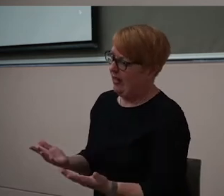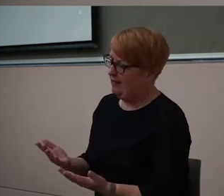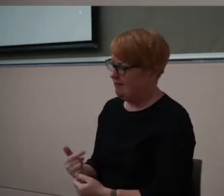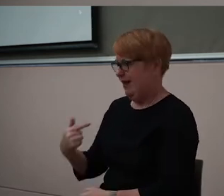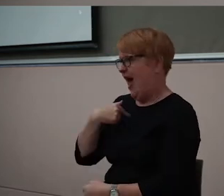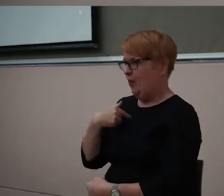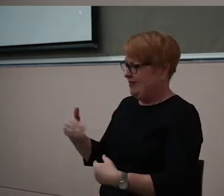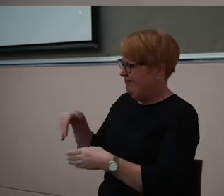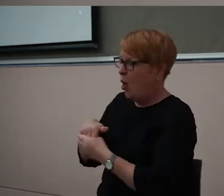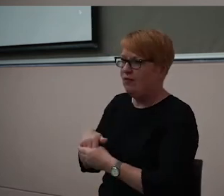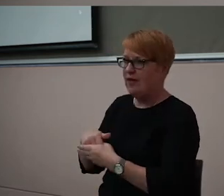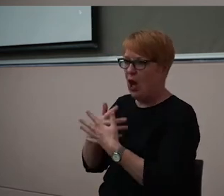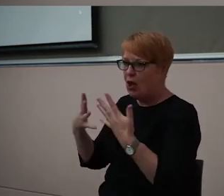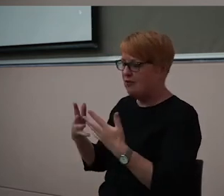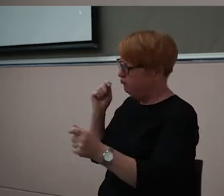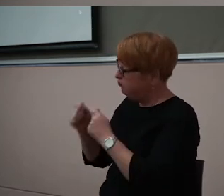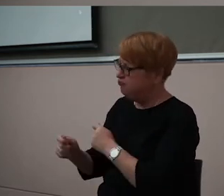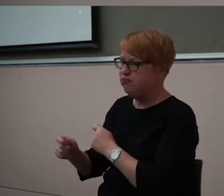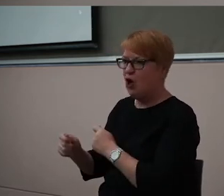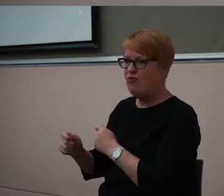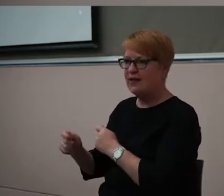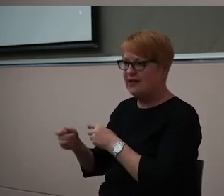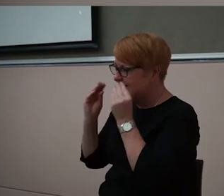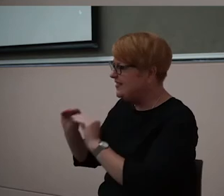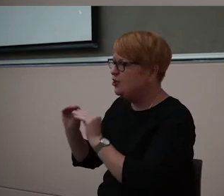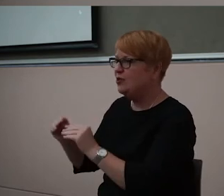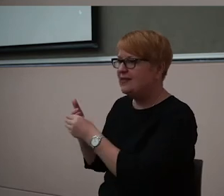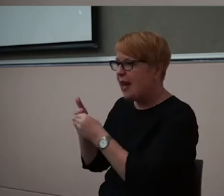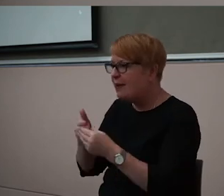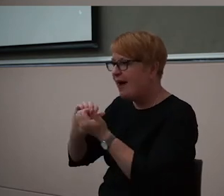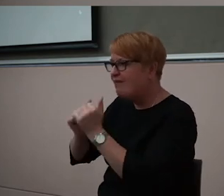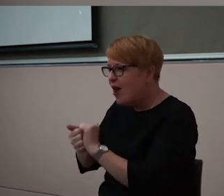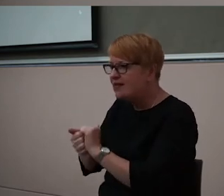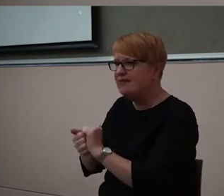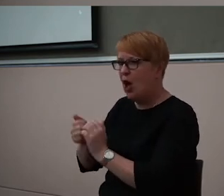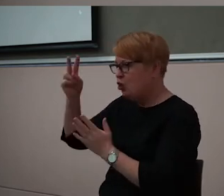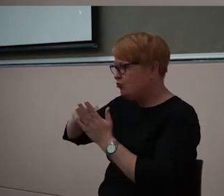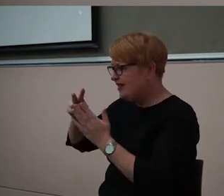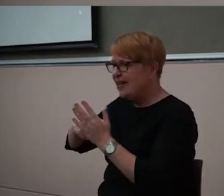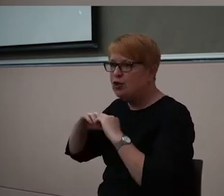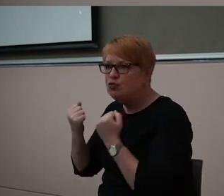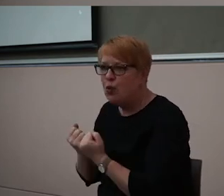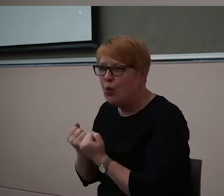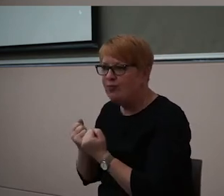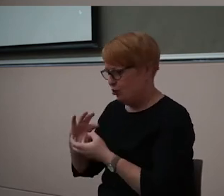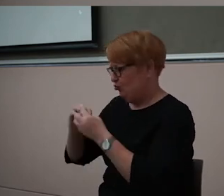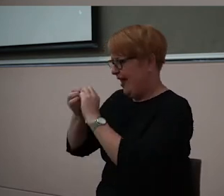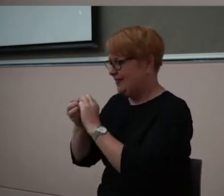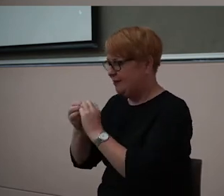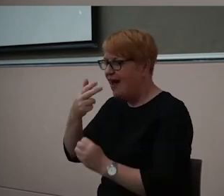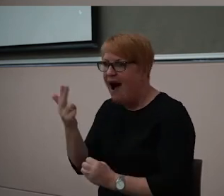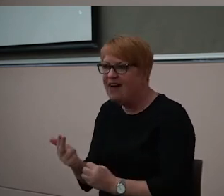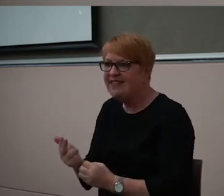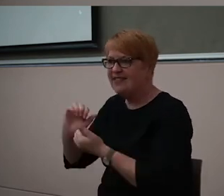incredible radical teachings led by friends, and reading groups that were self-formed by friends and